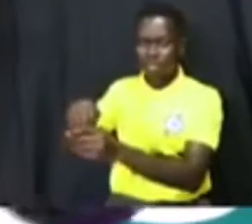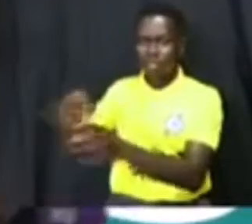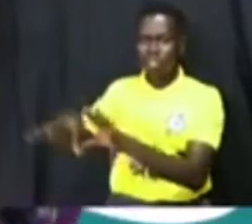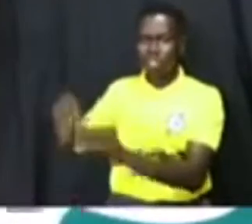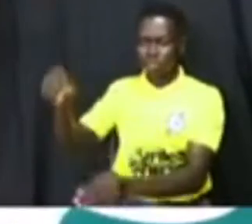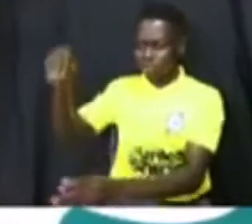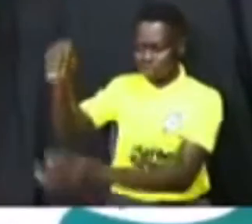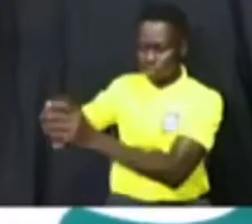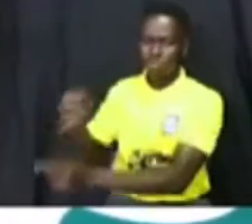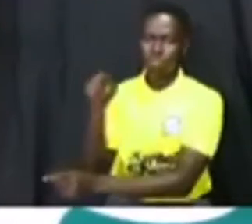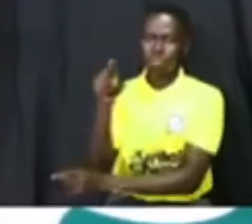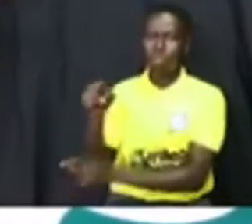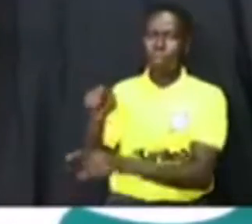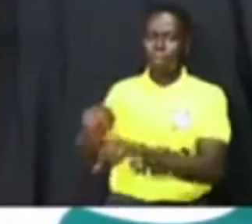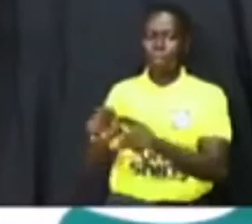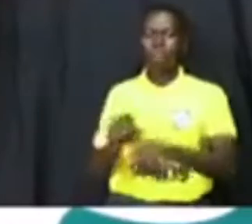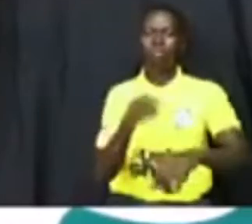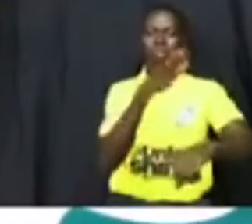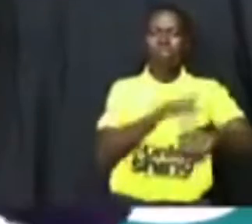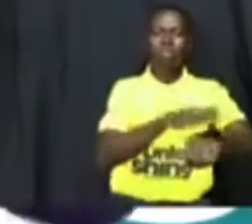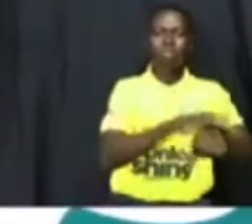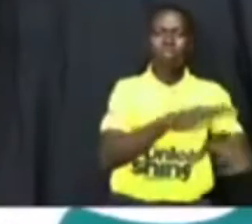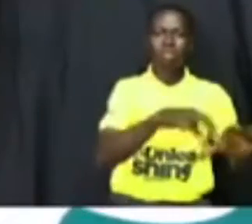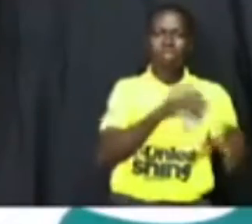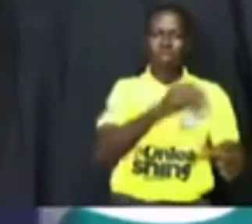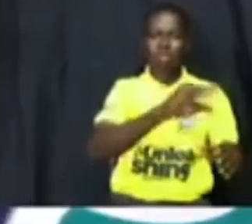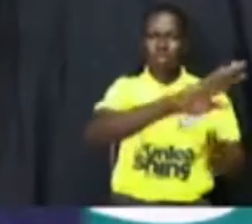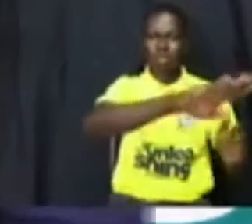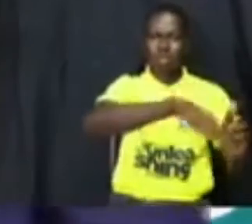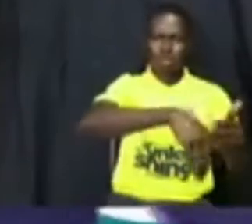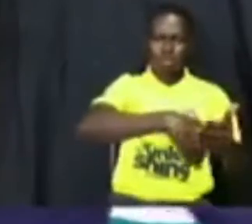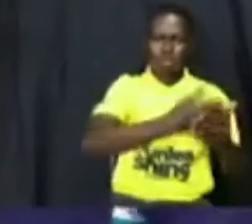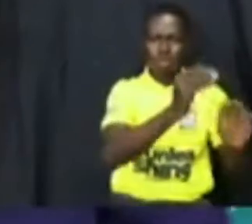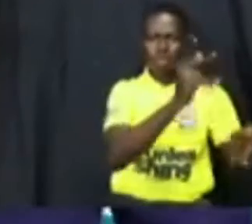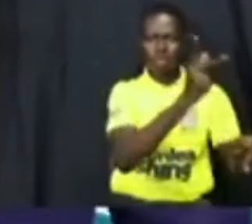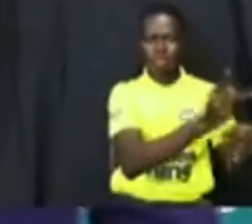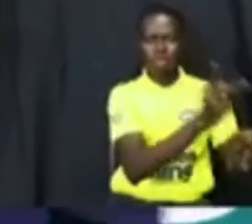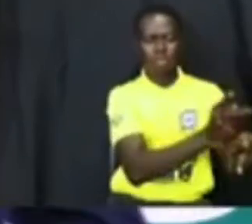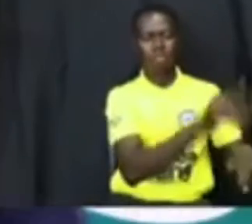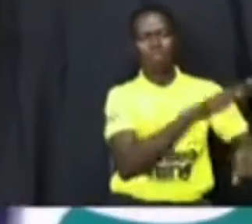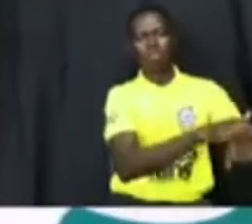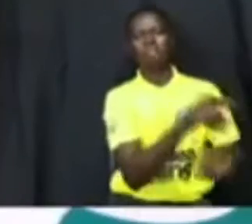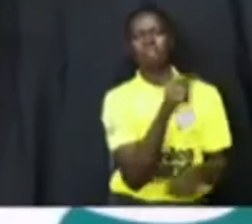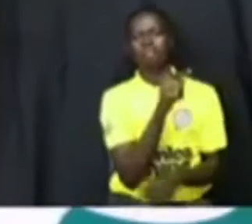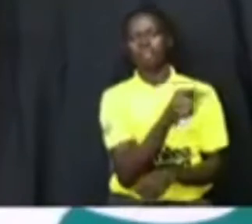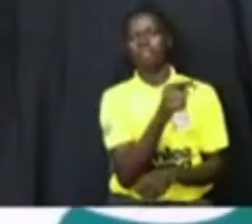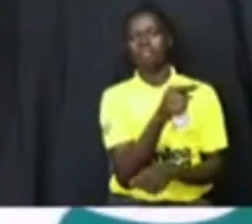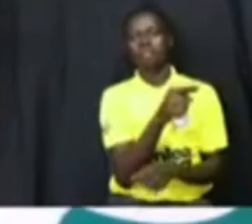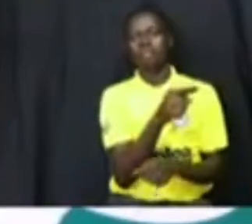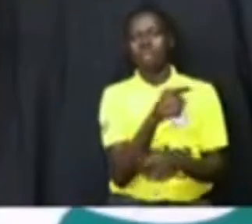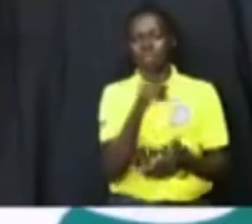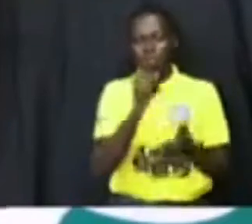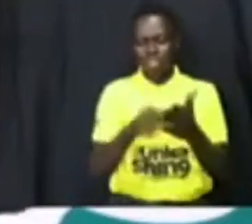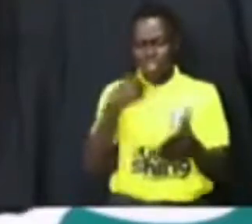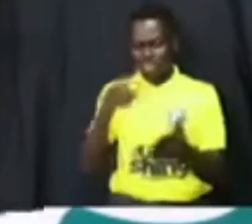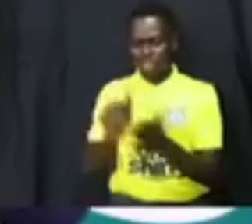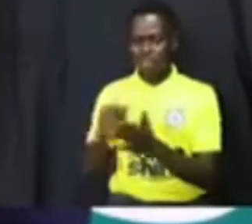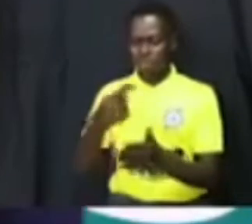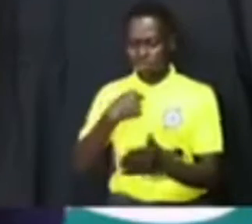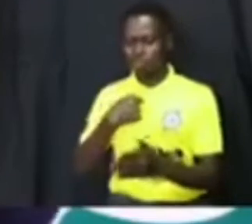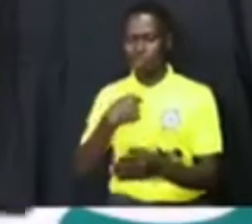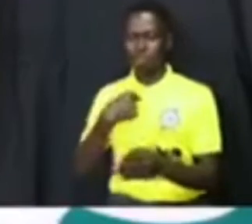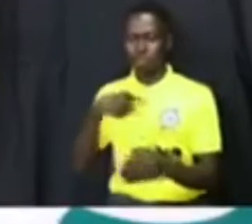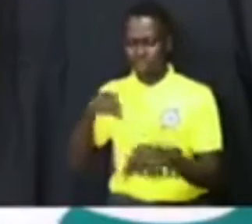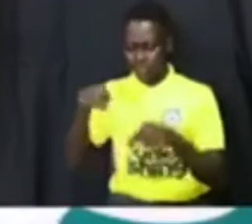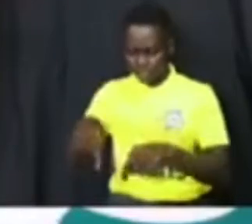but the upon spirit is poured on you. What we crave today, it's not